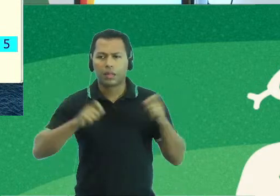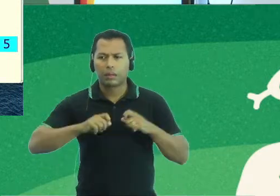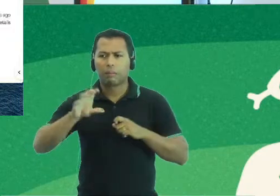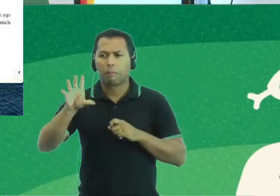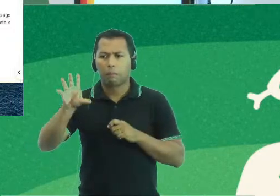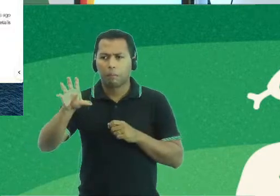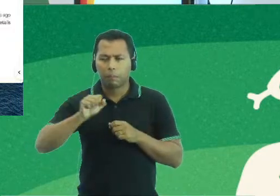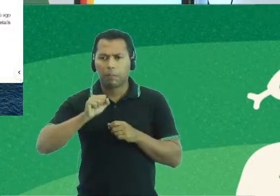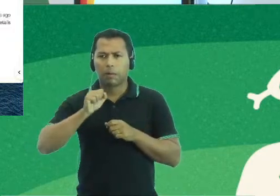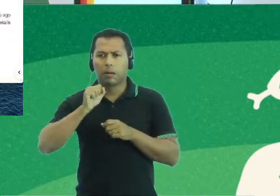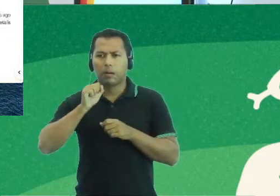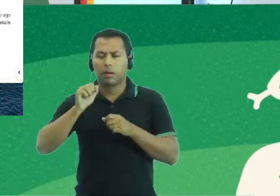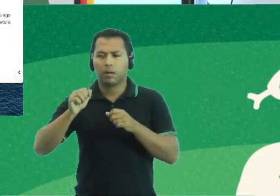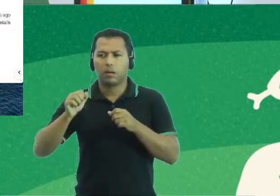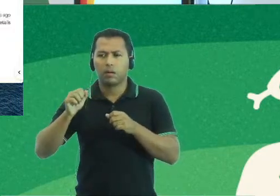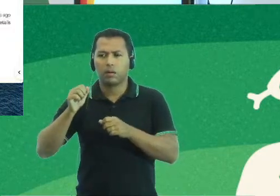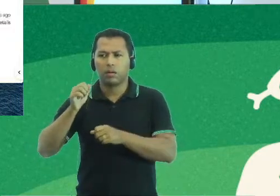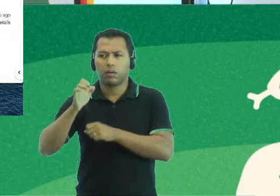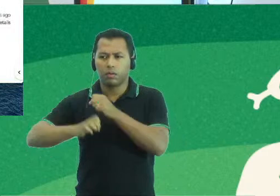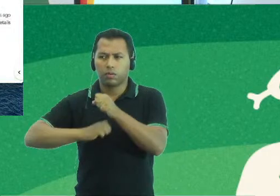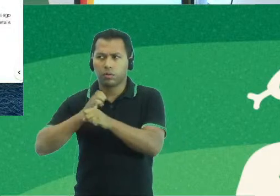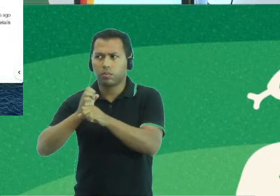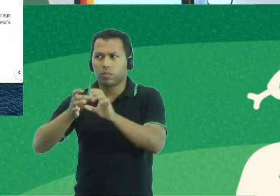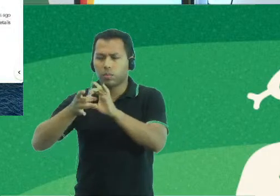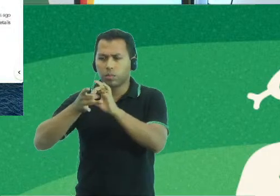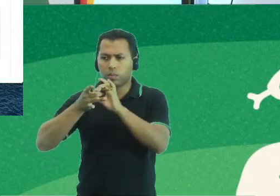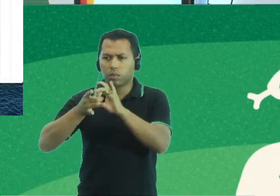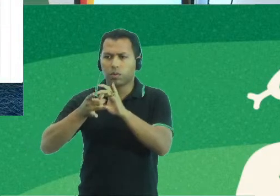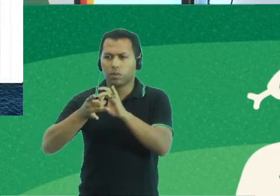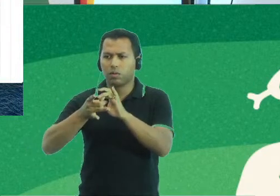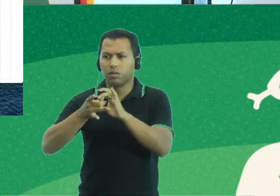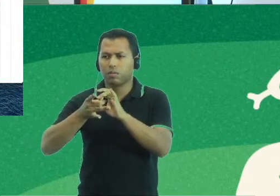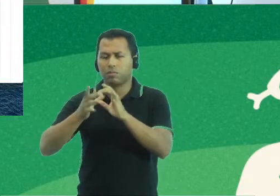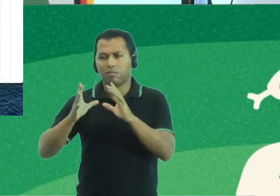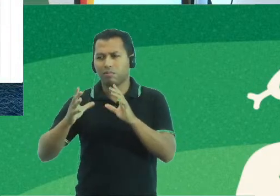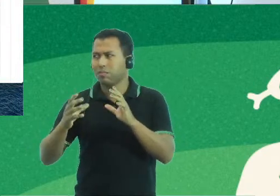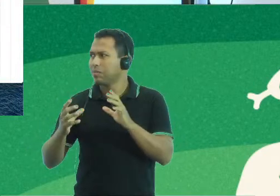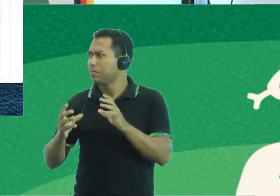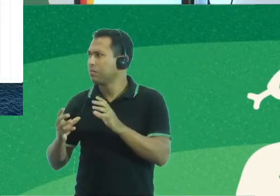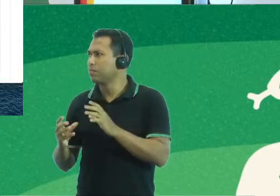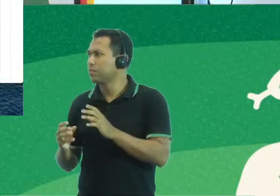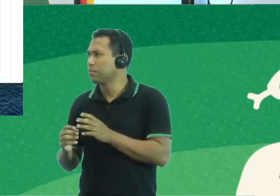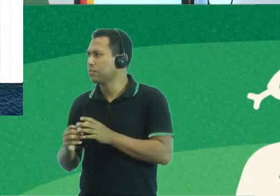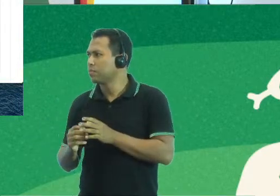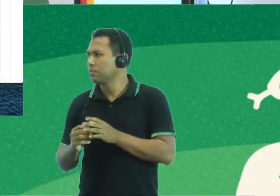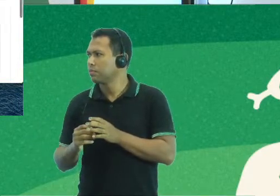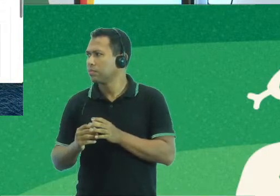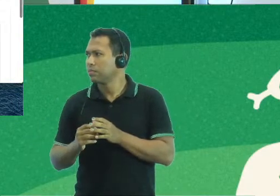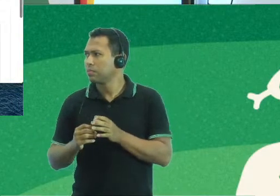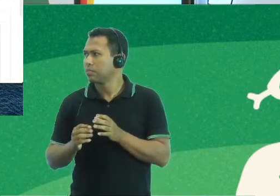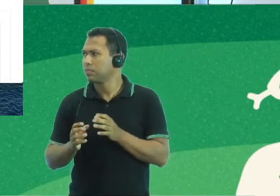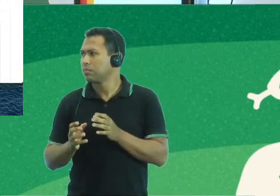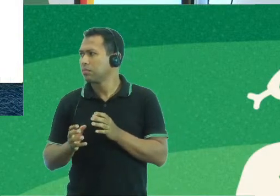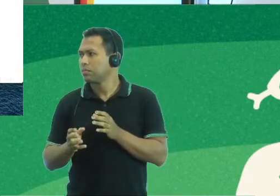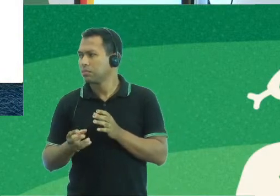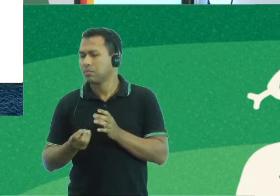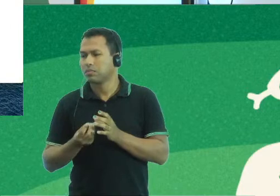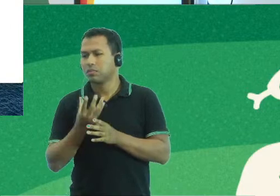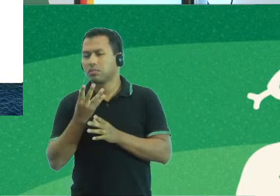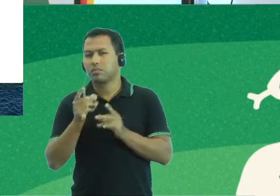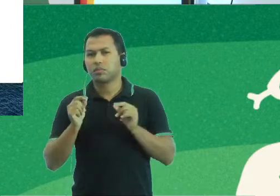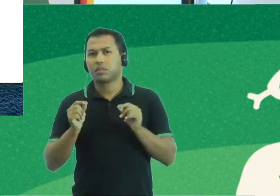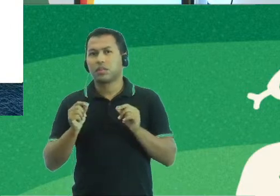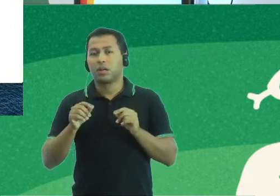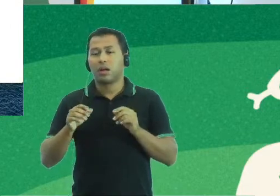What's happening is that, so you saw the code I had to write to send the emails, but for receiving emails, we have to use